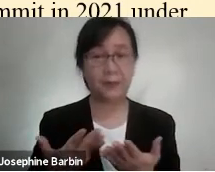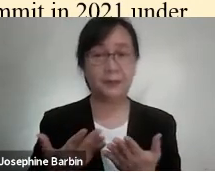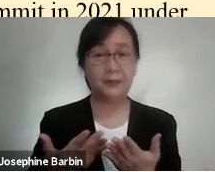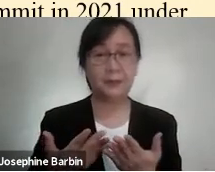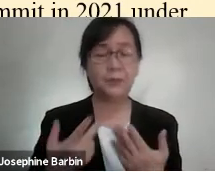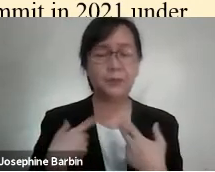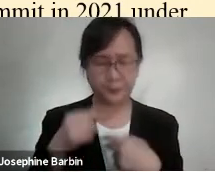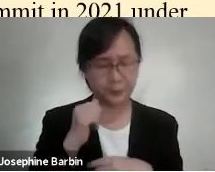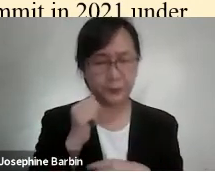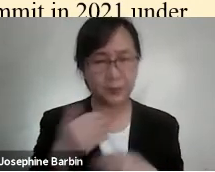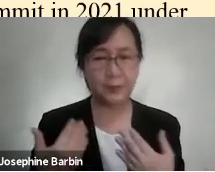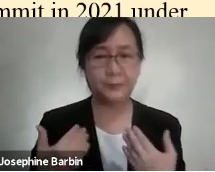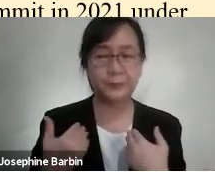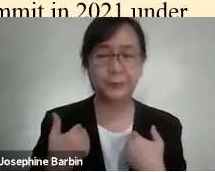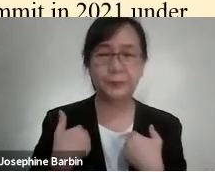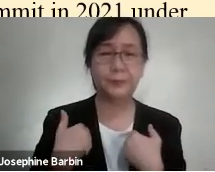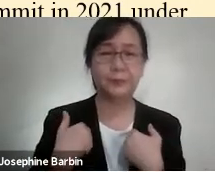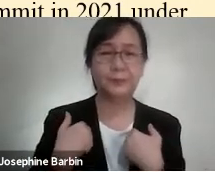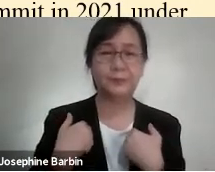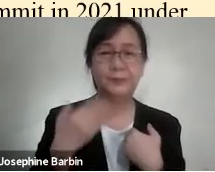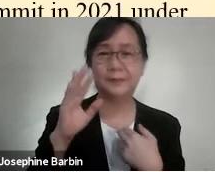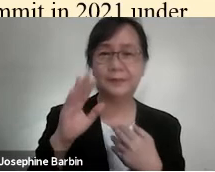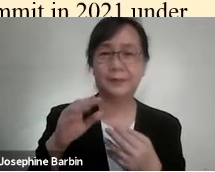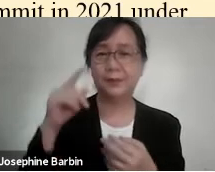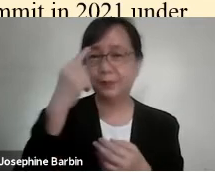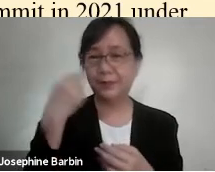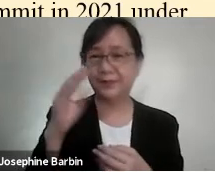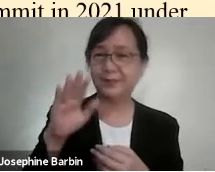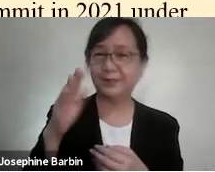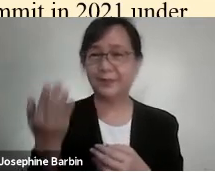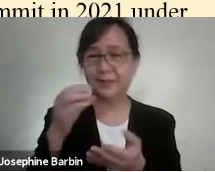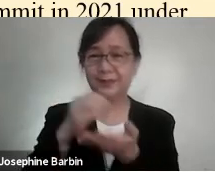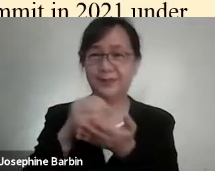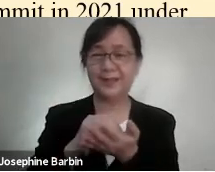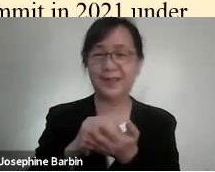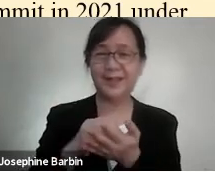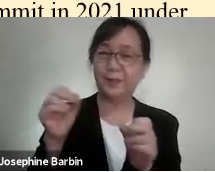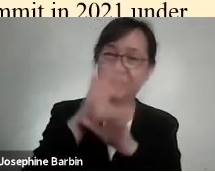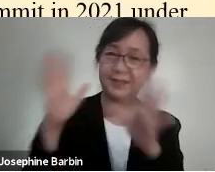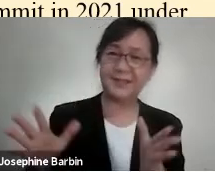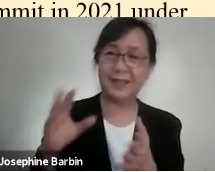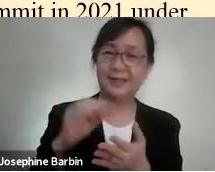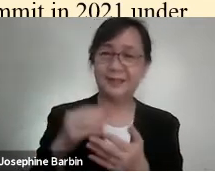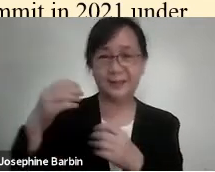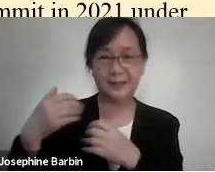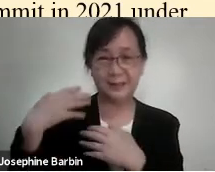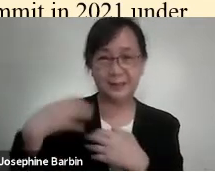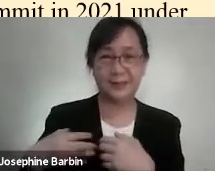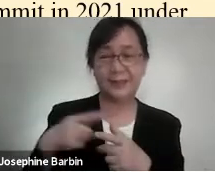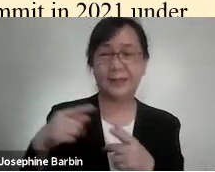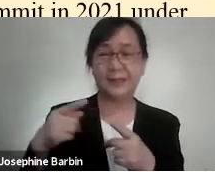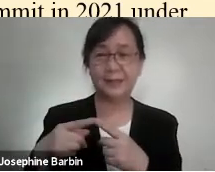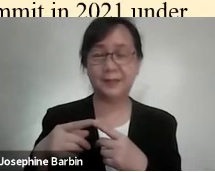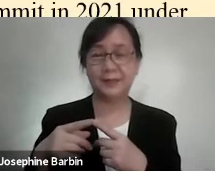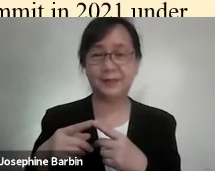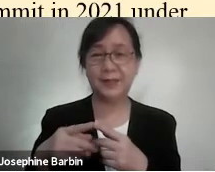always two sides of a coin, right? So in one on the bright side, be the benefits of